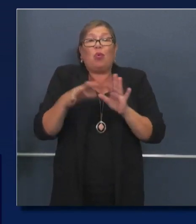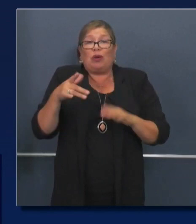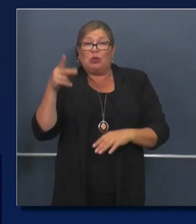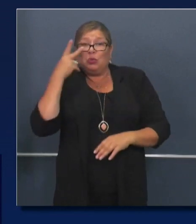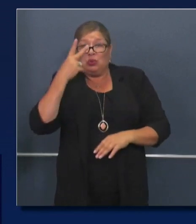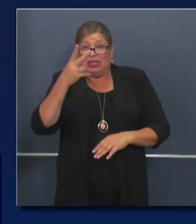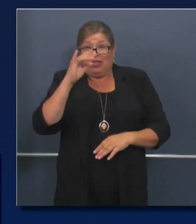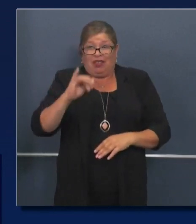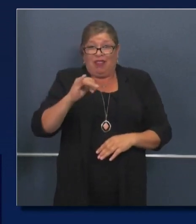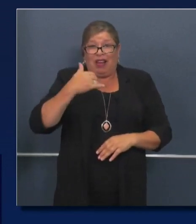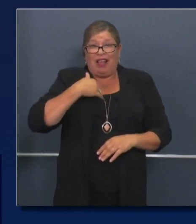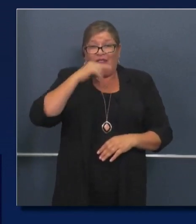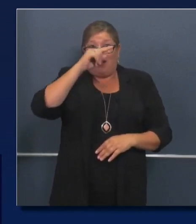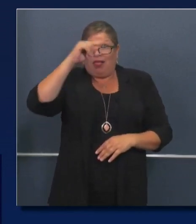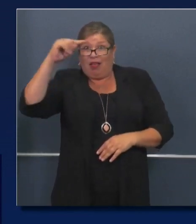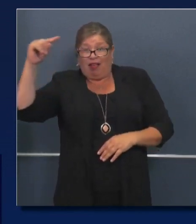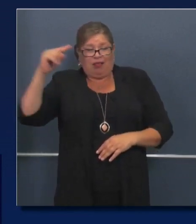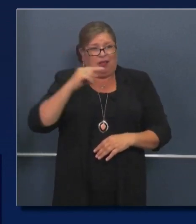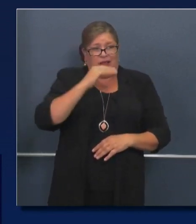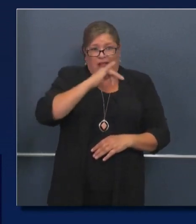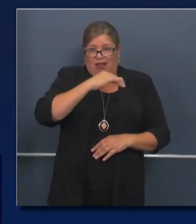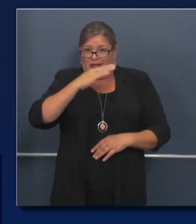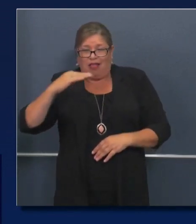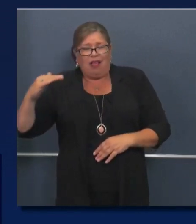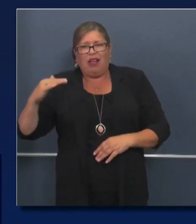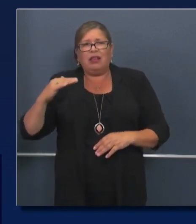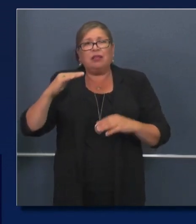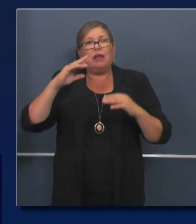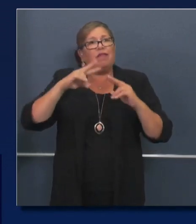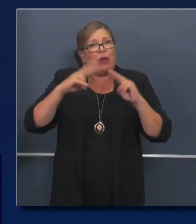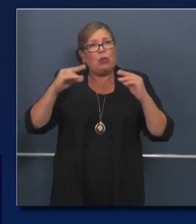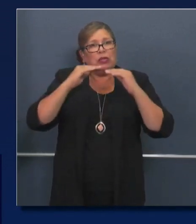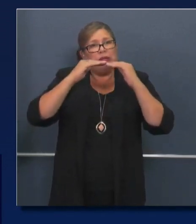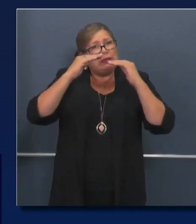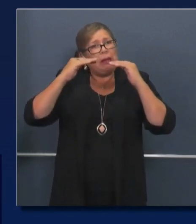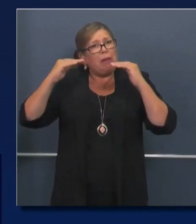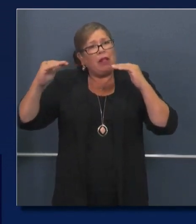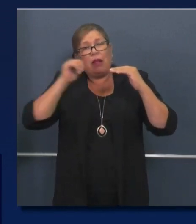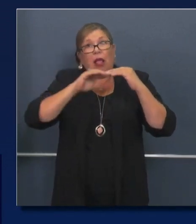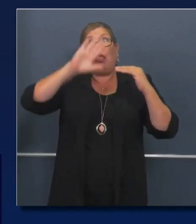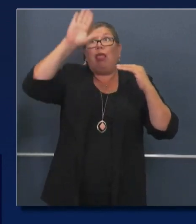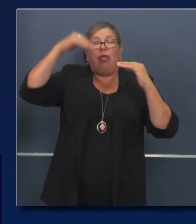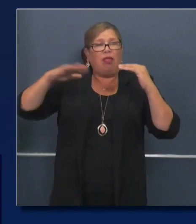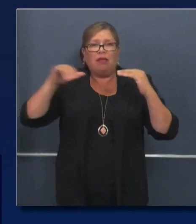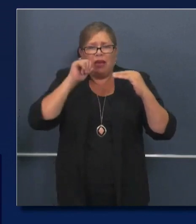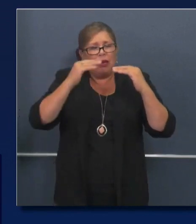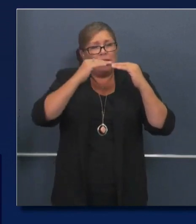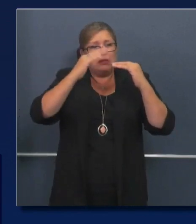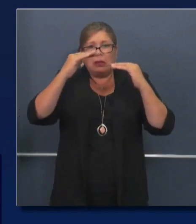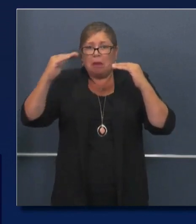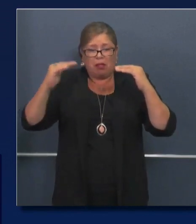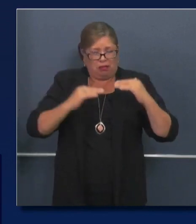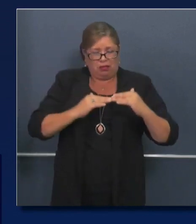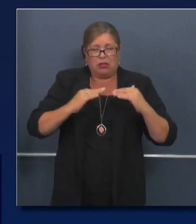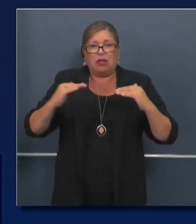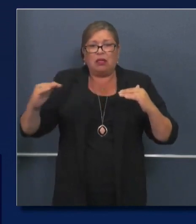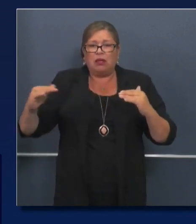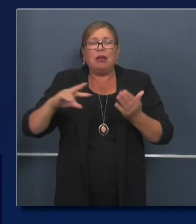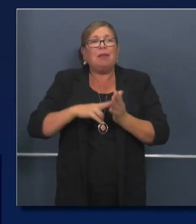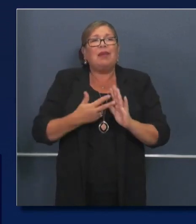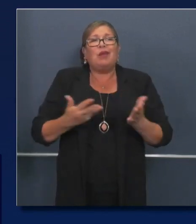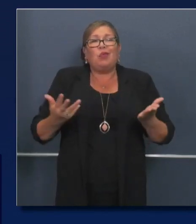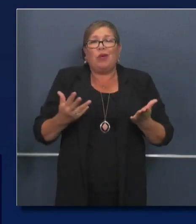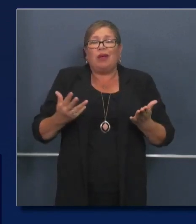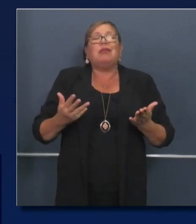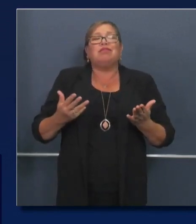of many, many weeks is stable. And within that frame of stability, again, gives us confidence that counties can